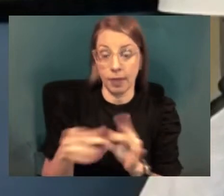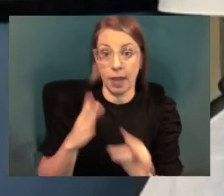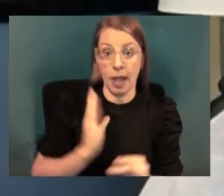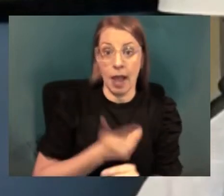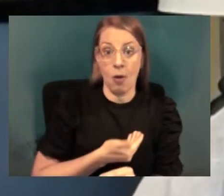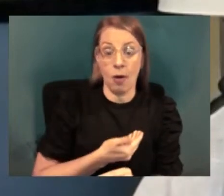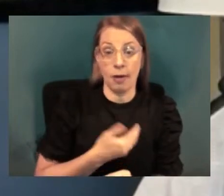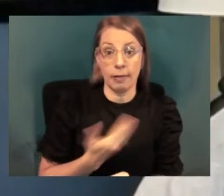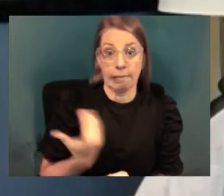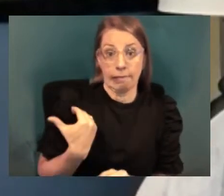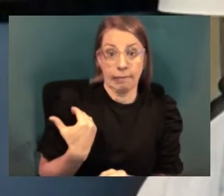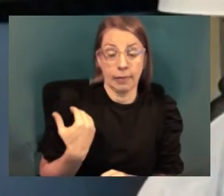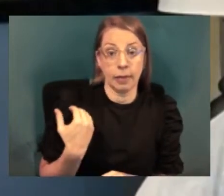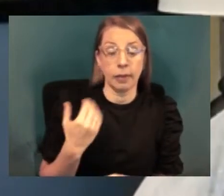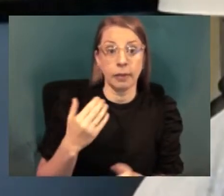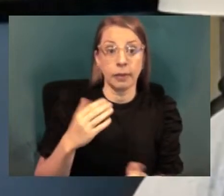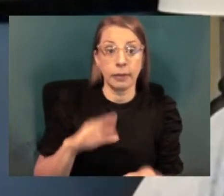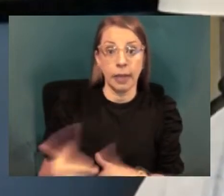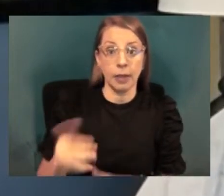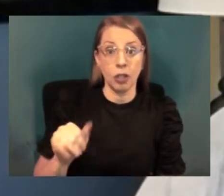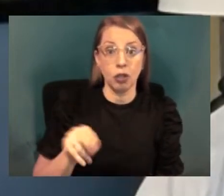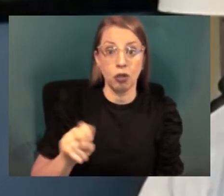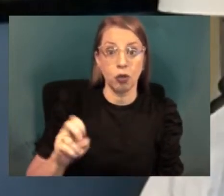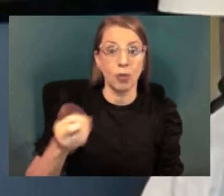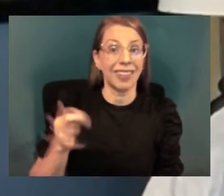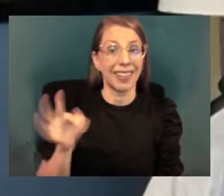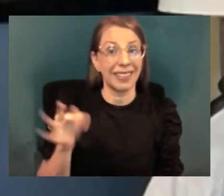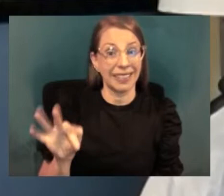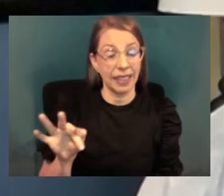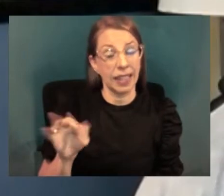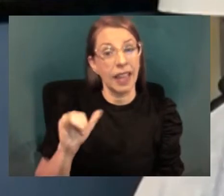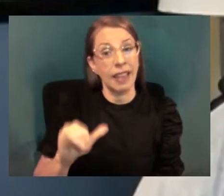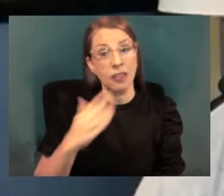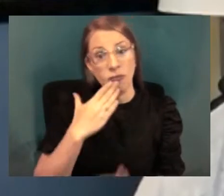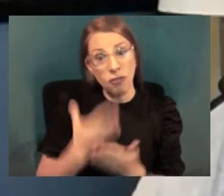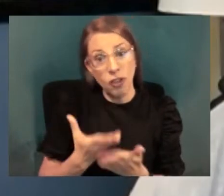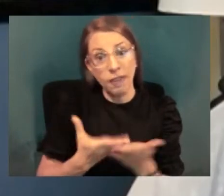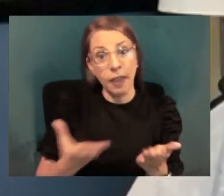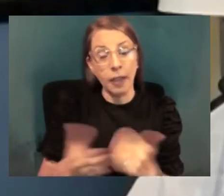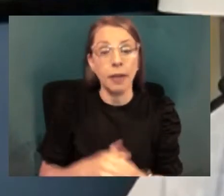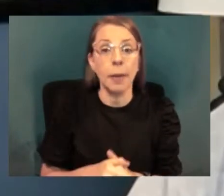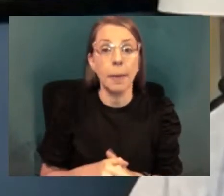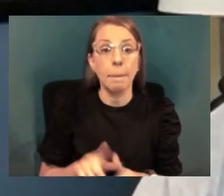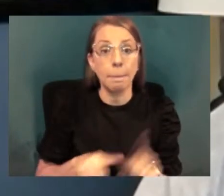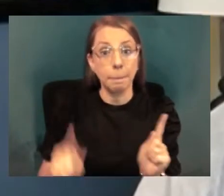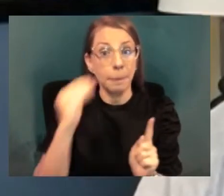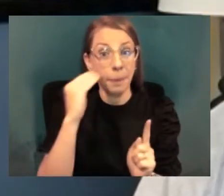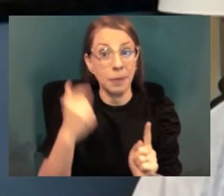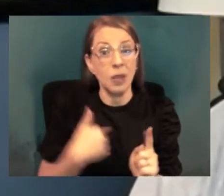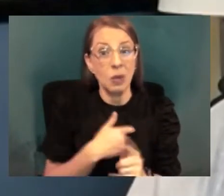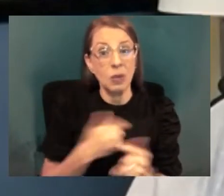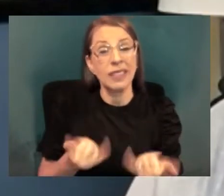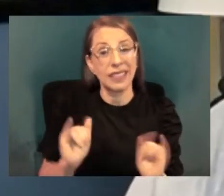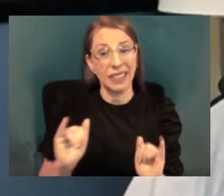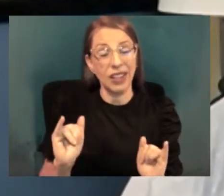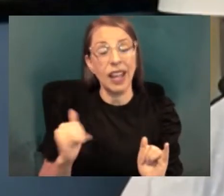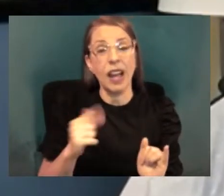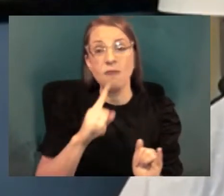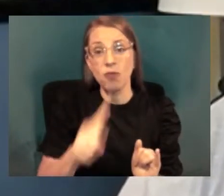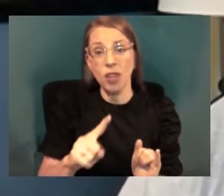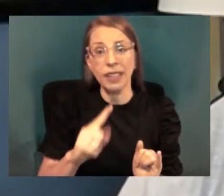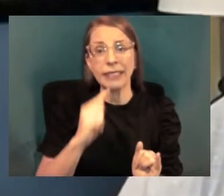at the health system was June 19th, so that is a very good thing. But as you can see, we still have very sick patients